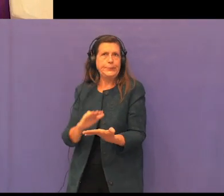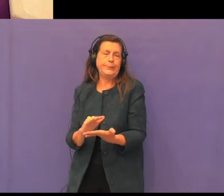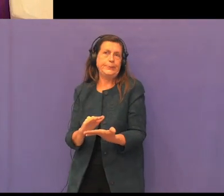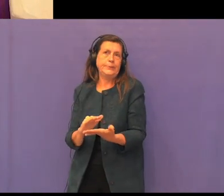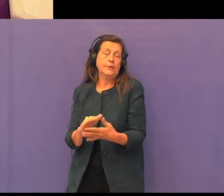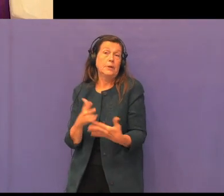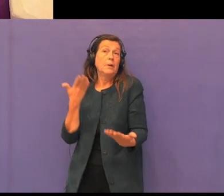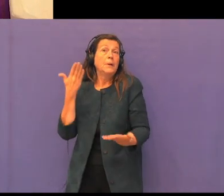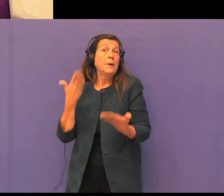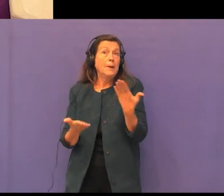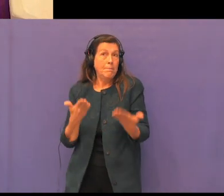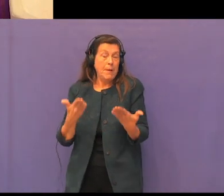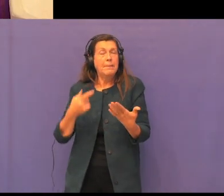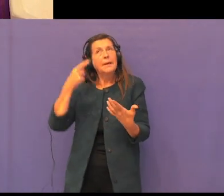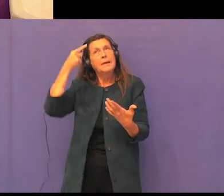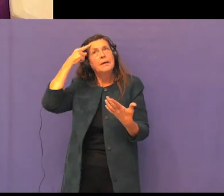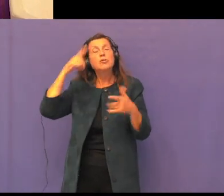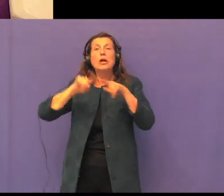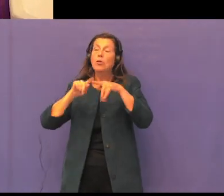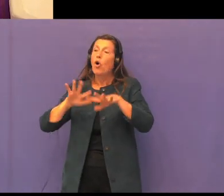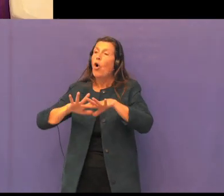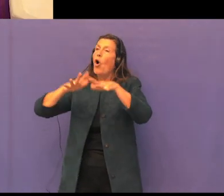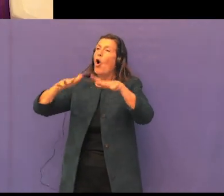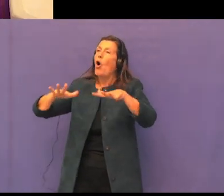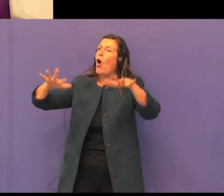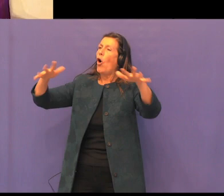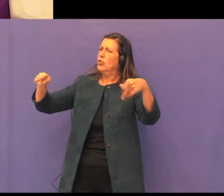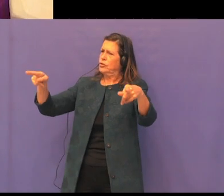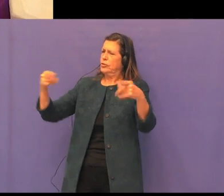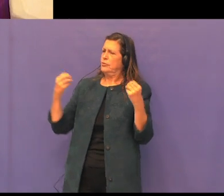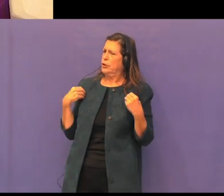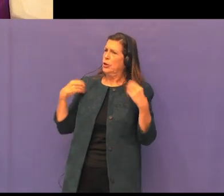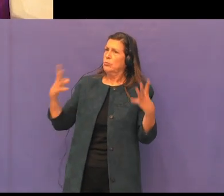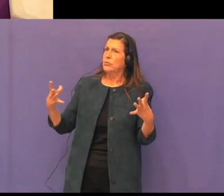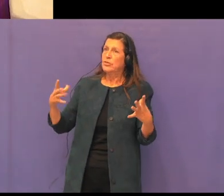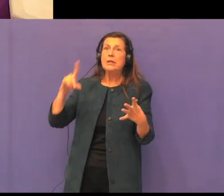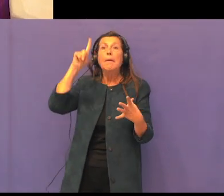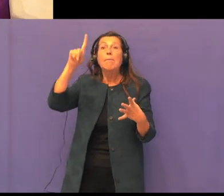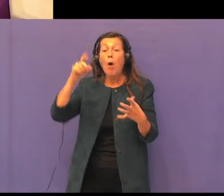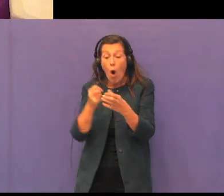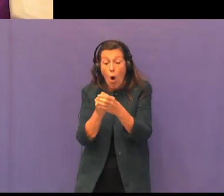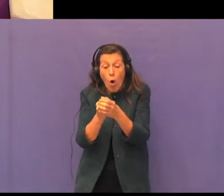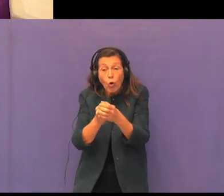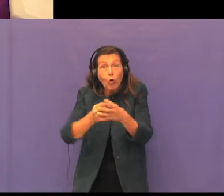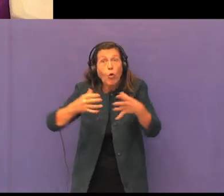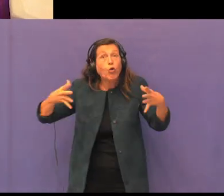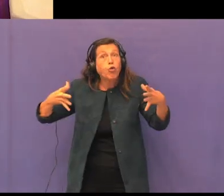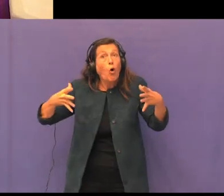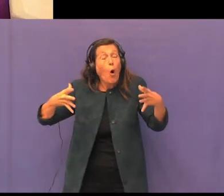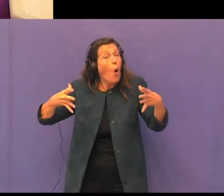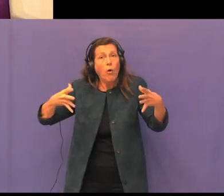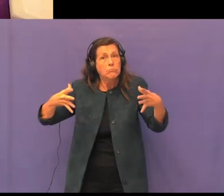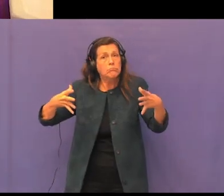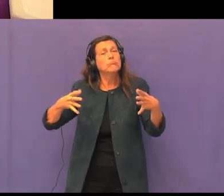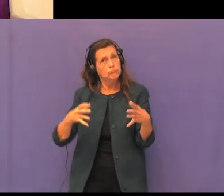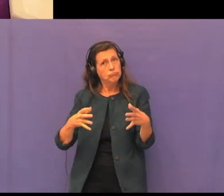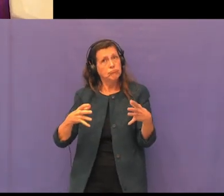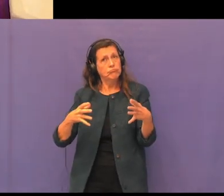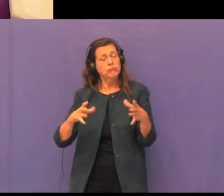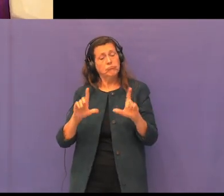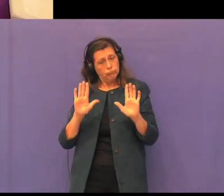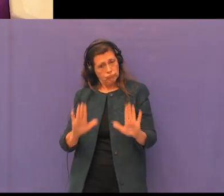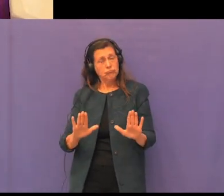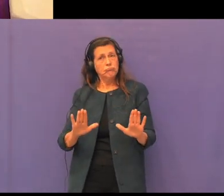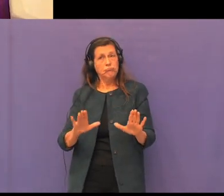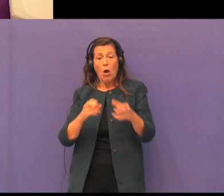hard issue. I mean, and we know, many of you are familiar with all the issues around degrowth and so on, and the kind of debates that come from